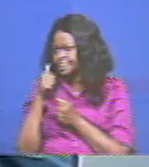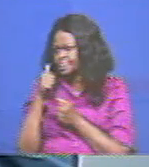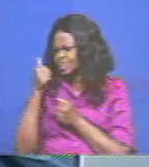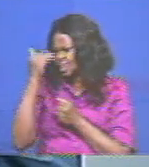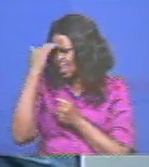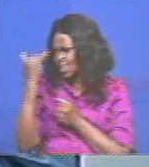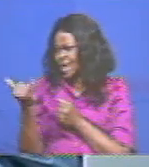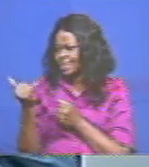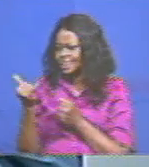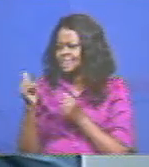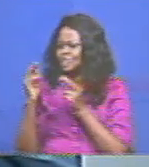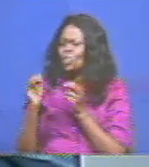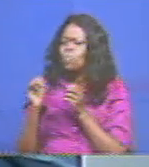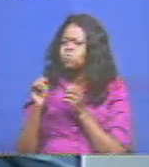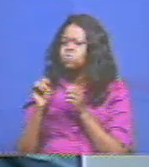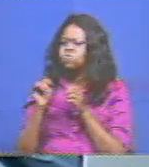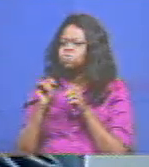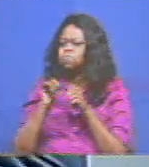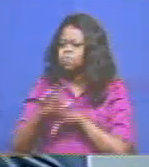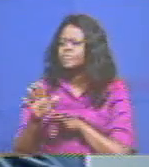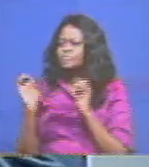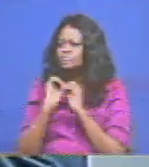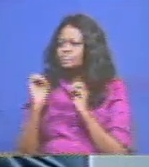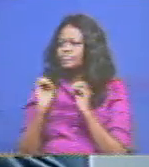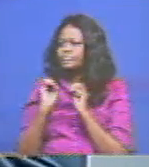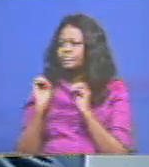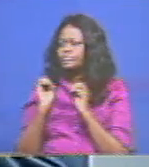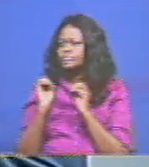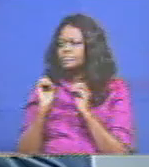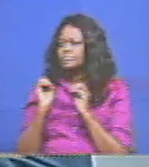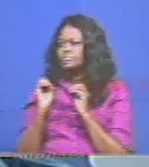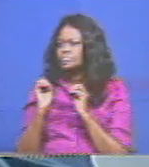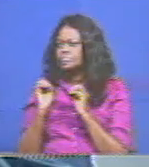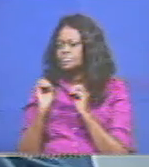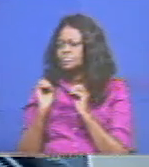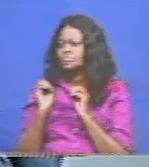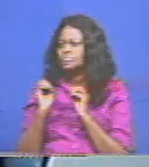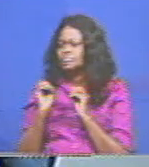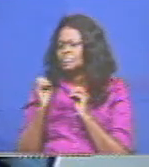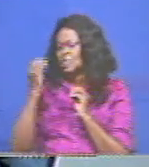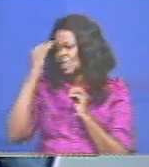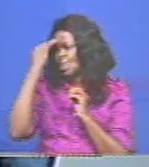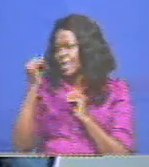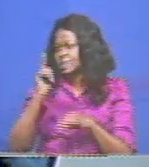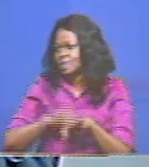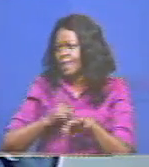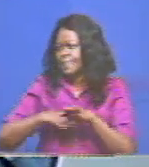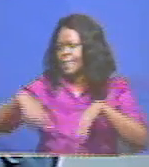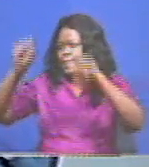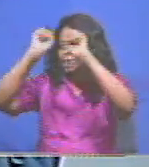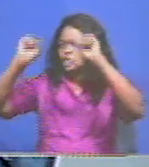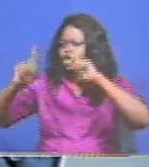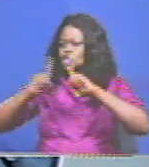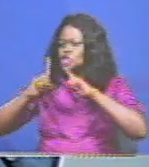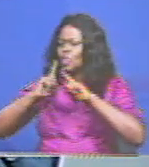have escalated to this particular point mm-hmm. and to the way it now it looks in public. Yes. Because when the hand of state talks with